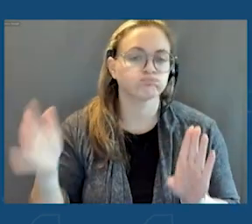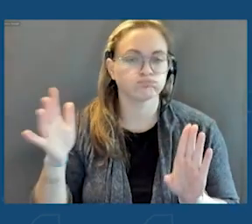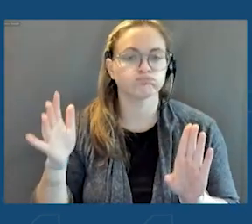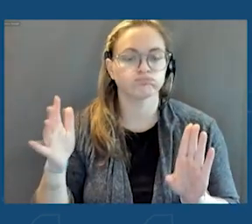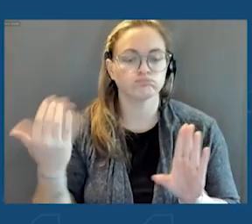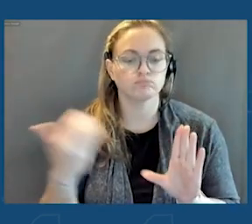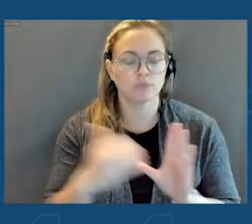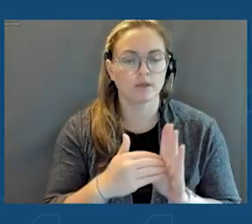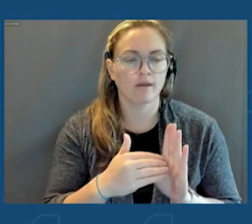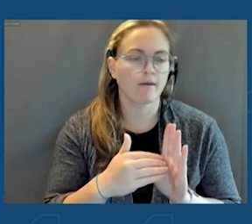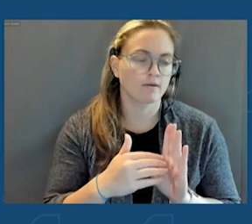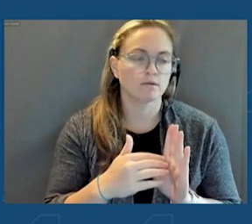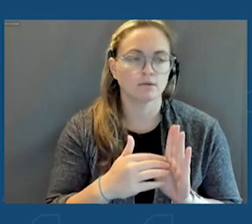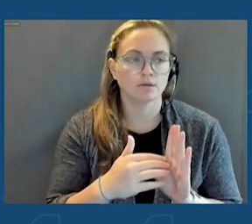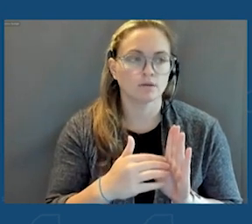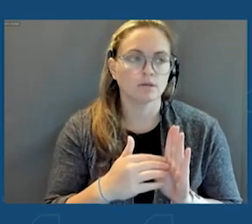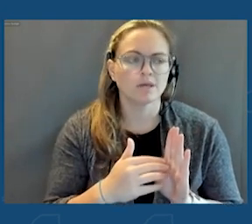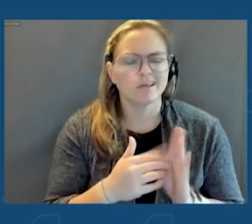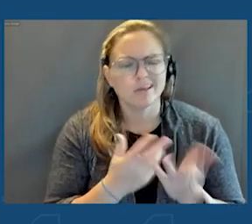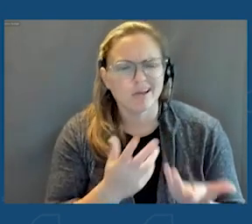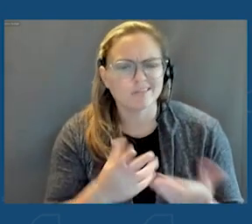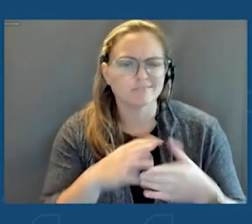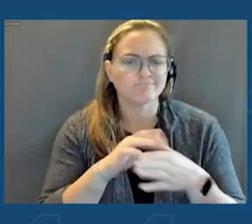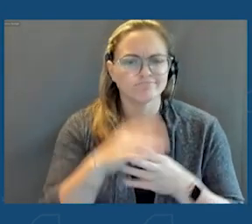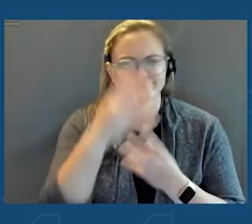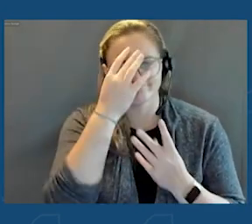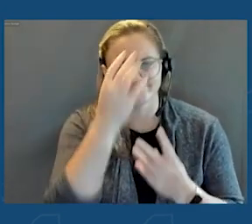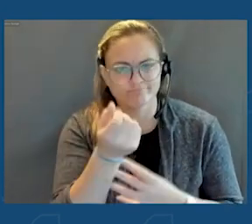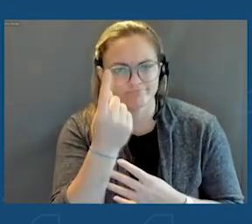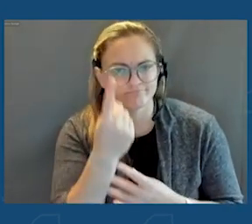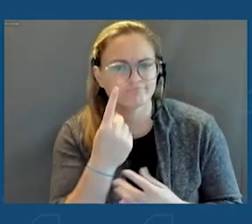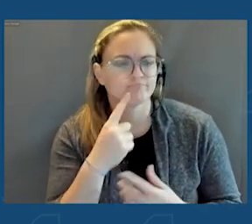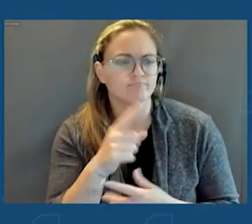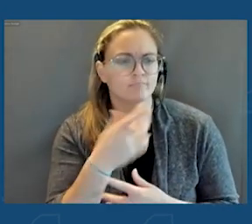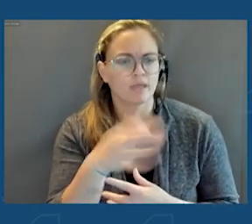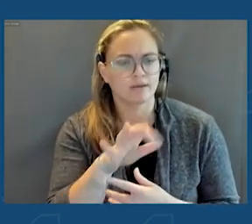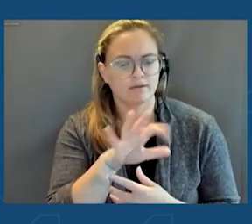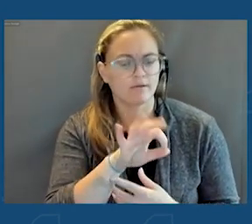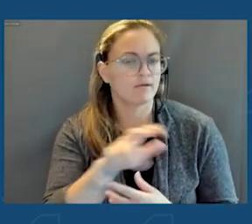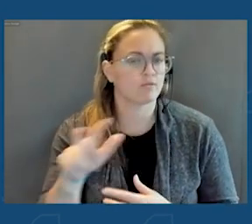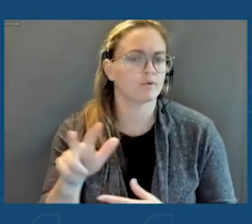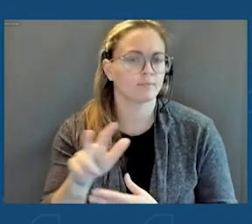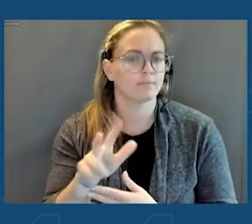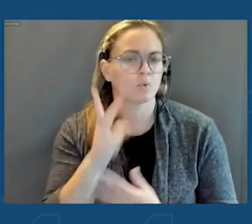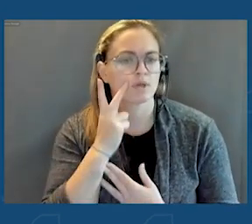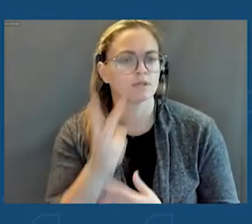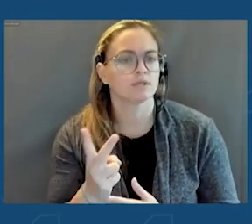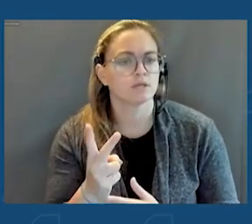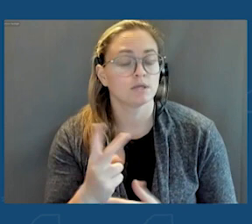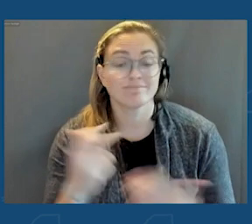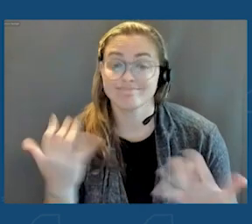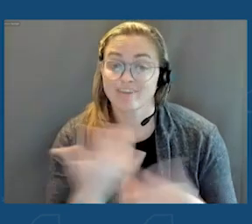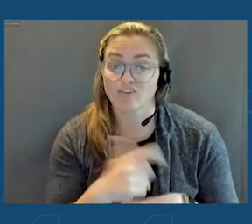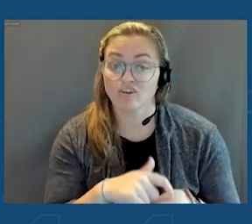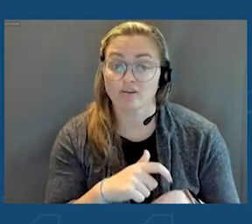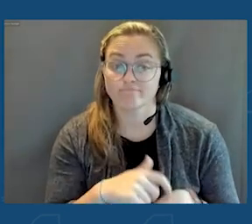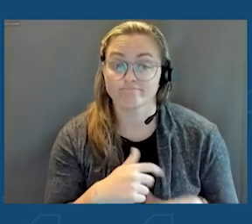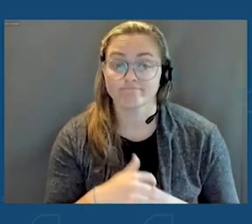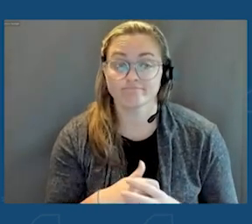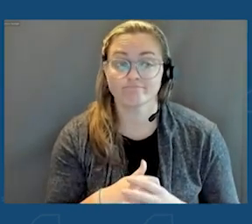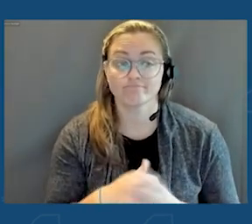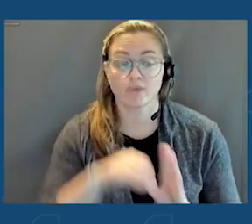Again, just as a context, look where we were in 1993. That was a scary time, and it